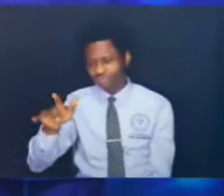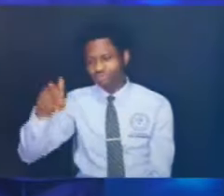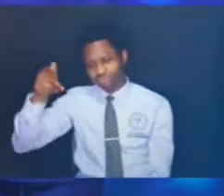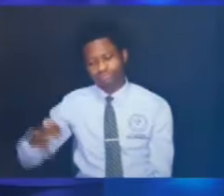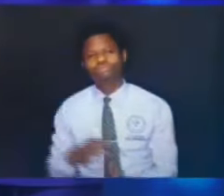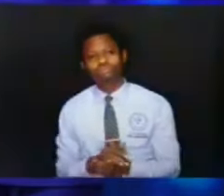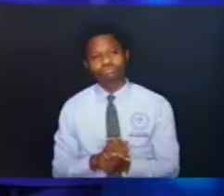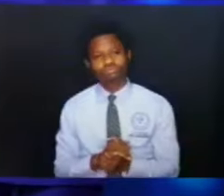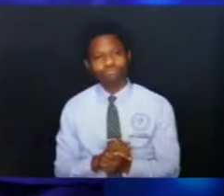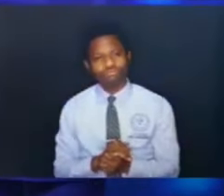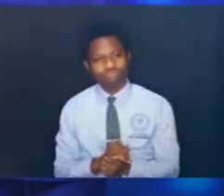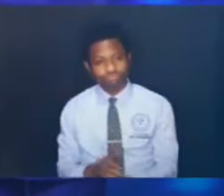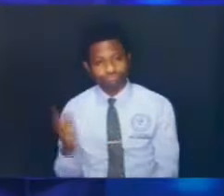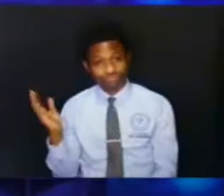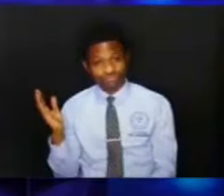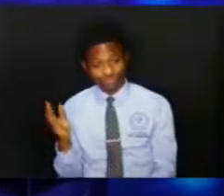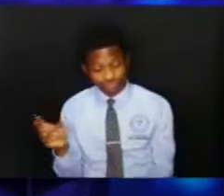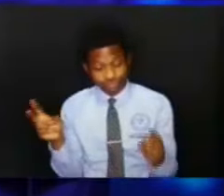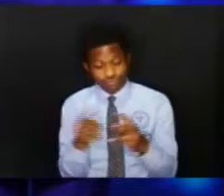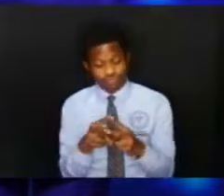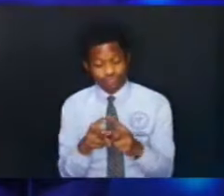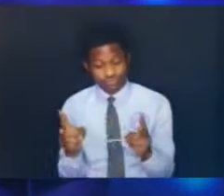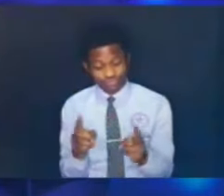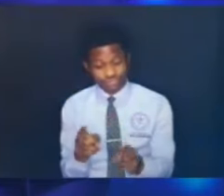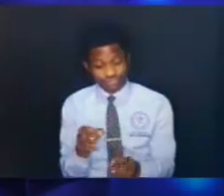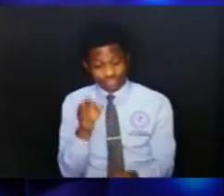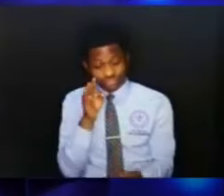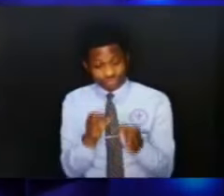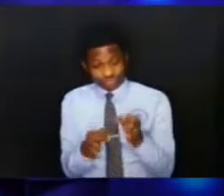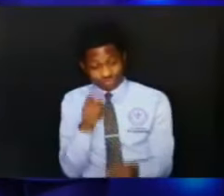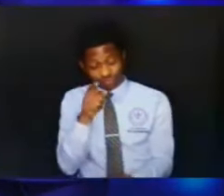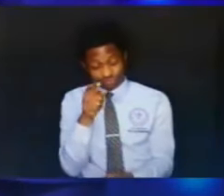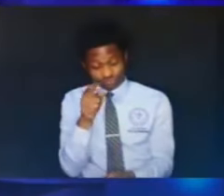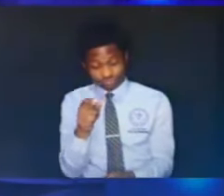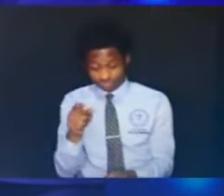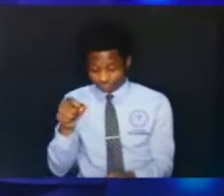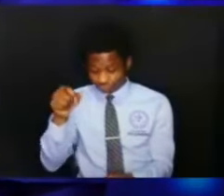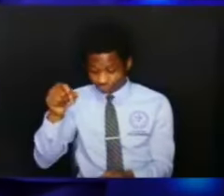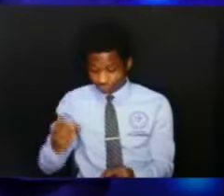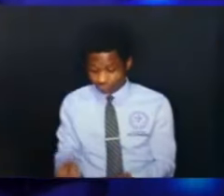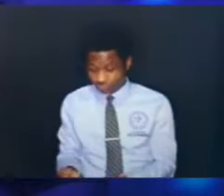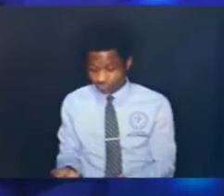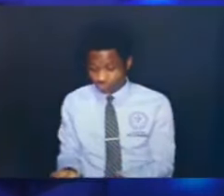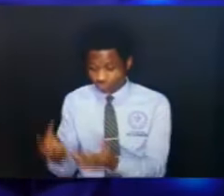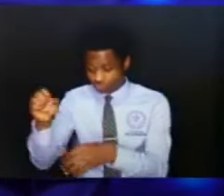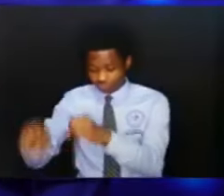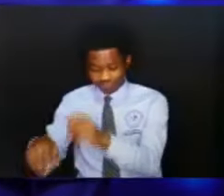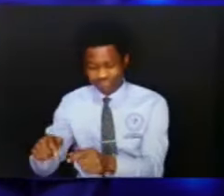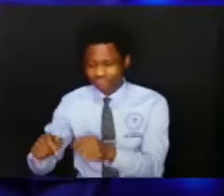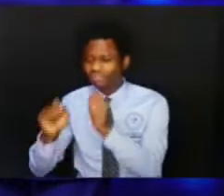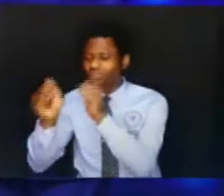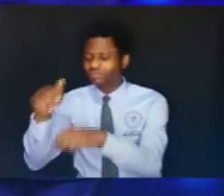Therefore, if you are offering your gift at the altar and there remember that your brother or sister